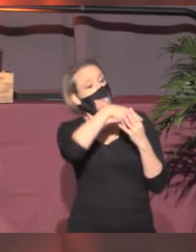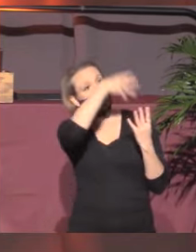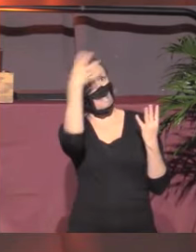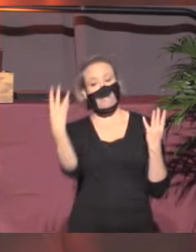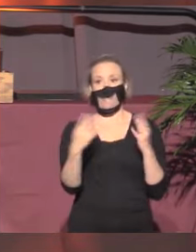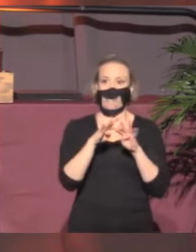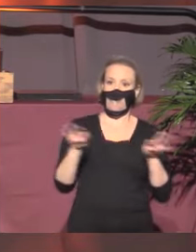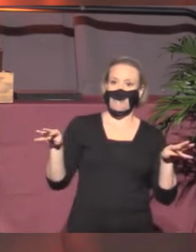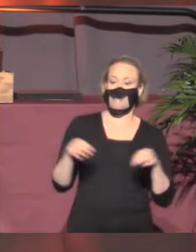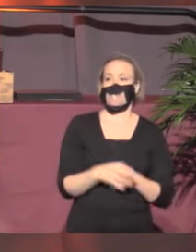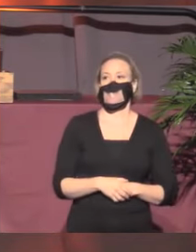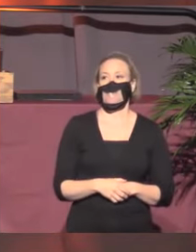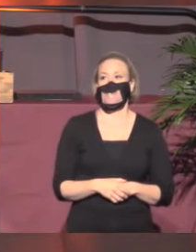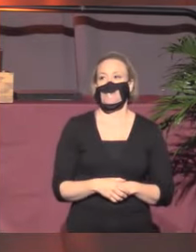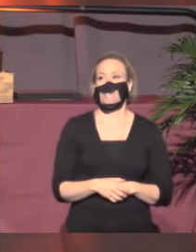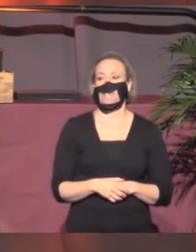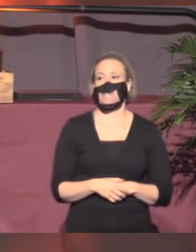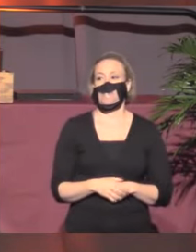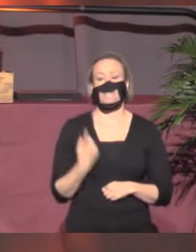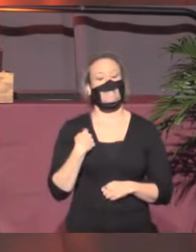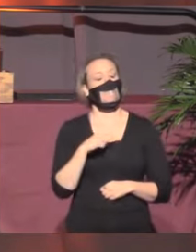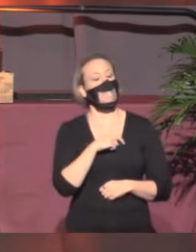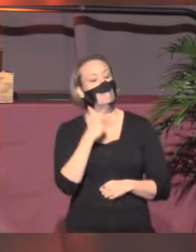what we all saw